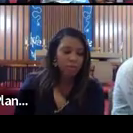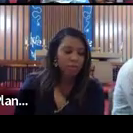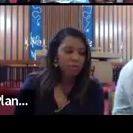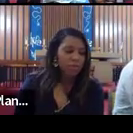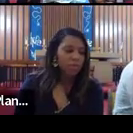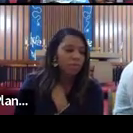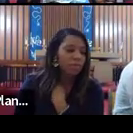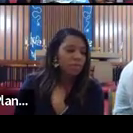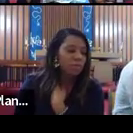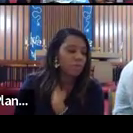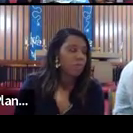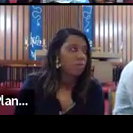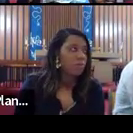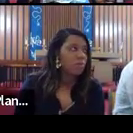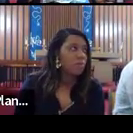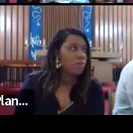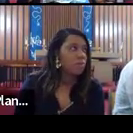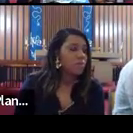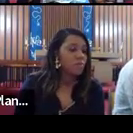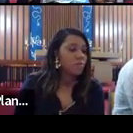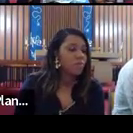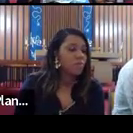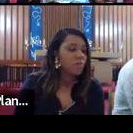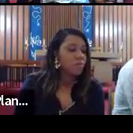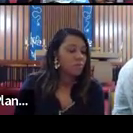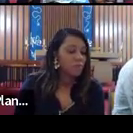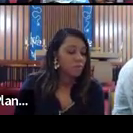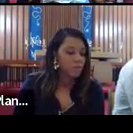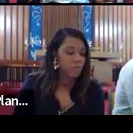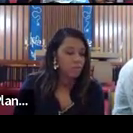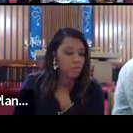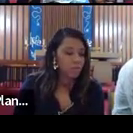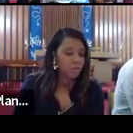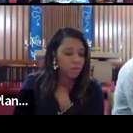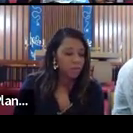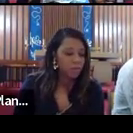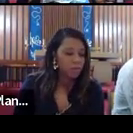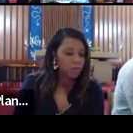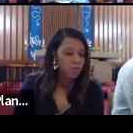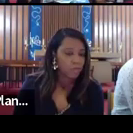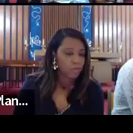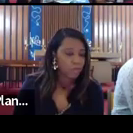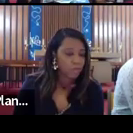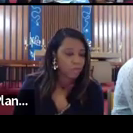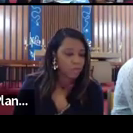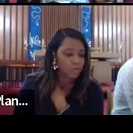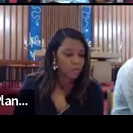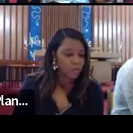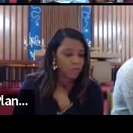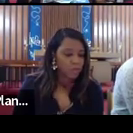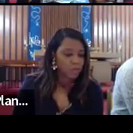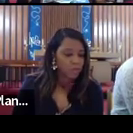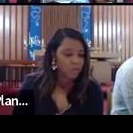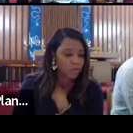a trusted space to make sure families understand what we discuss, how their voices can be heard.